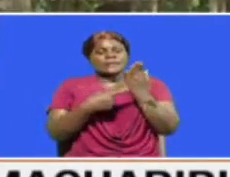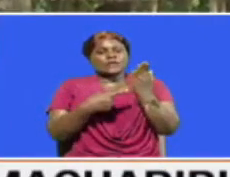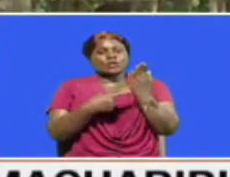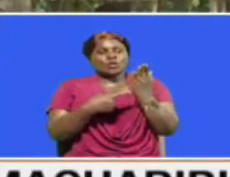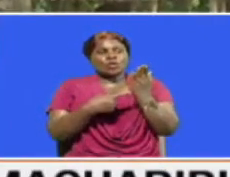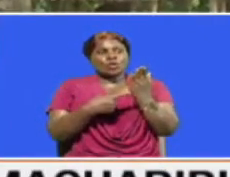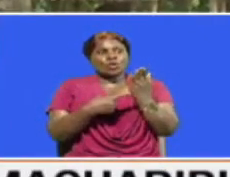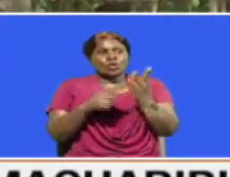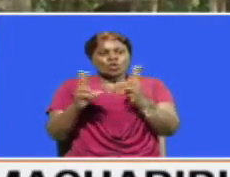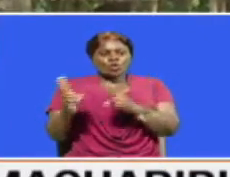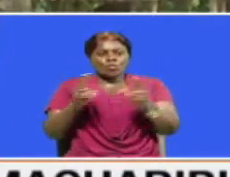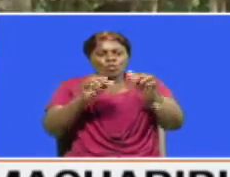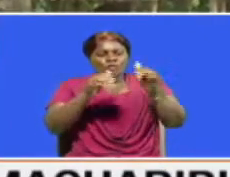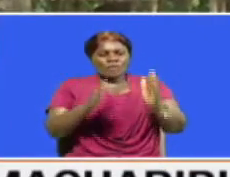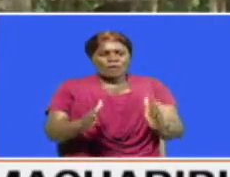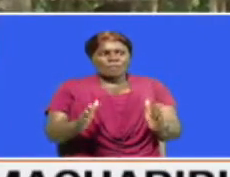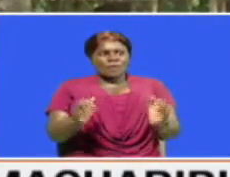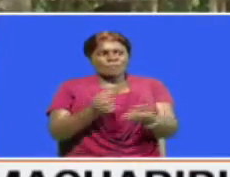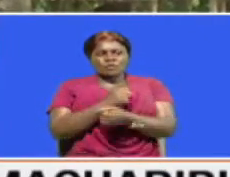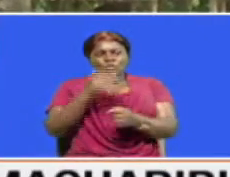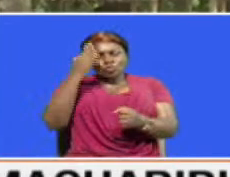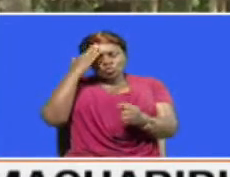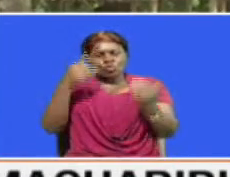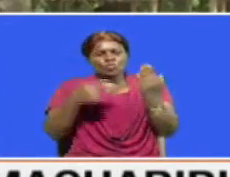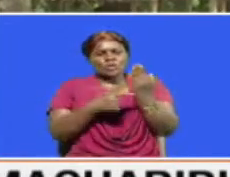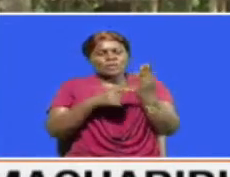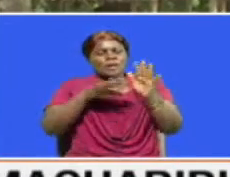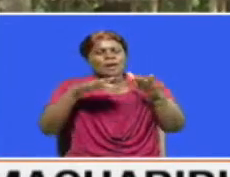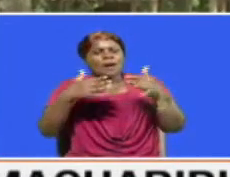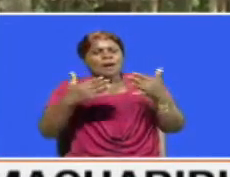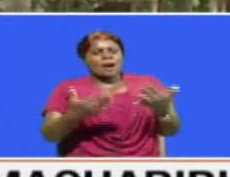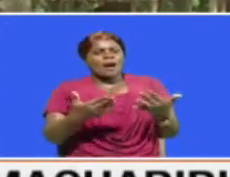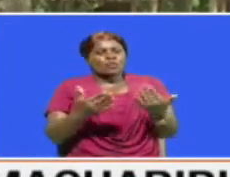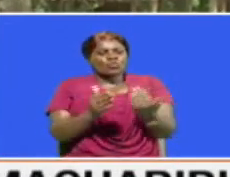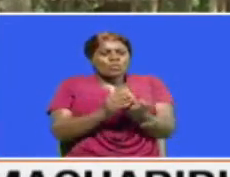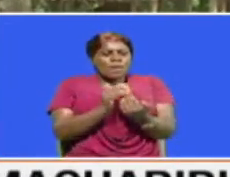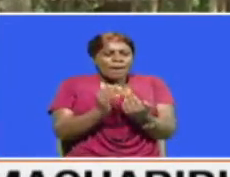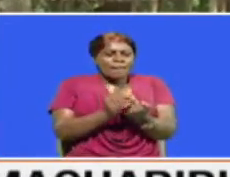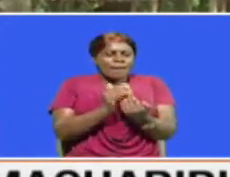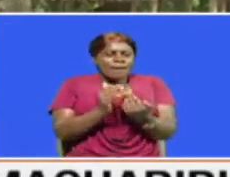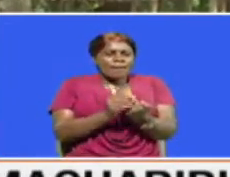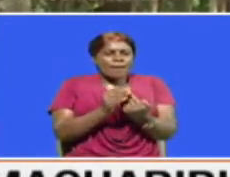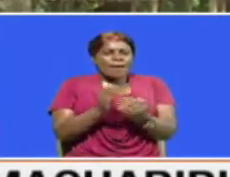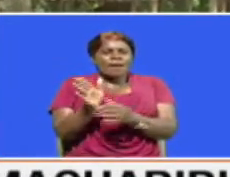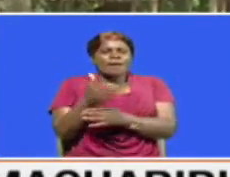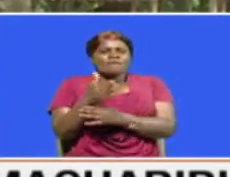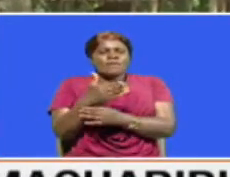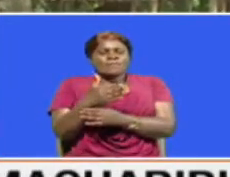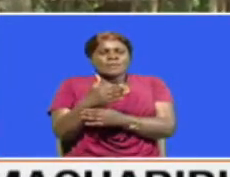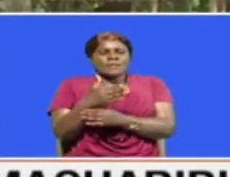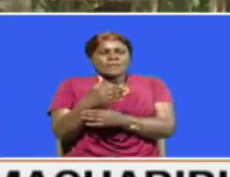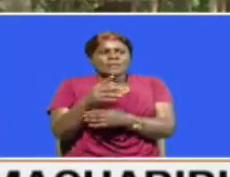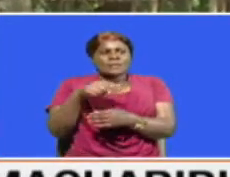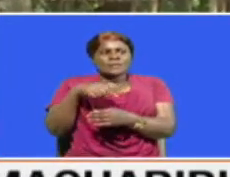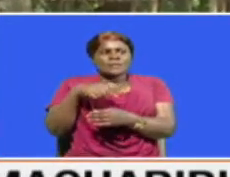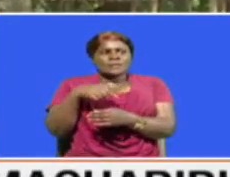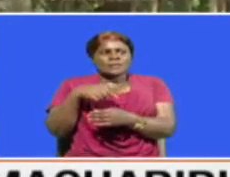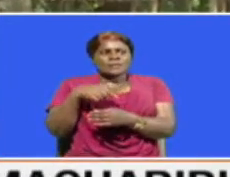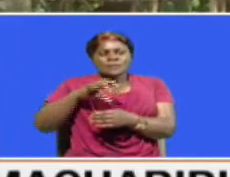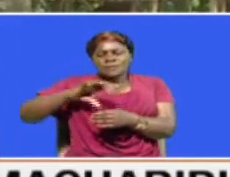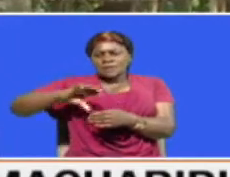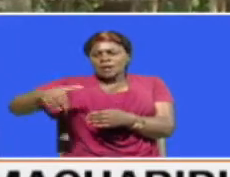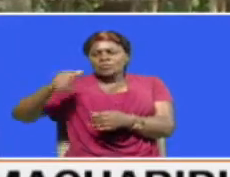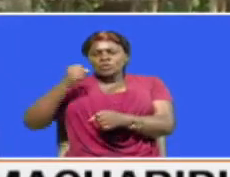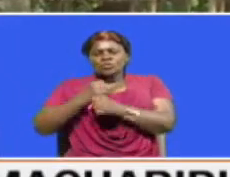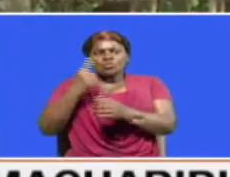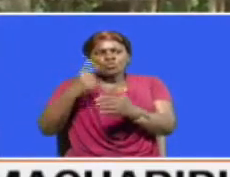and a normal farmer may not know the technicalities on how to handle the fish farming. So what the county